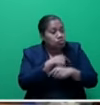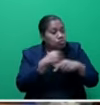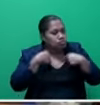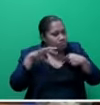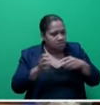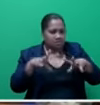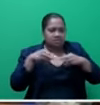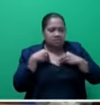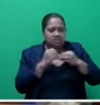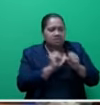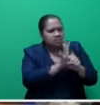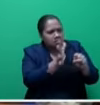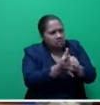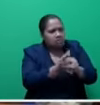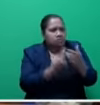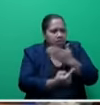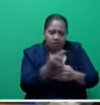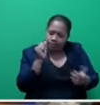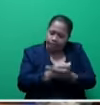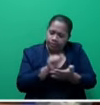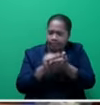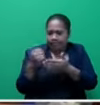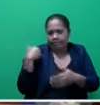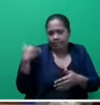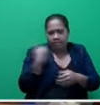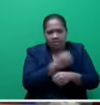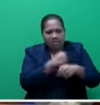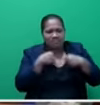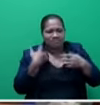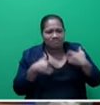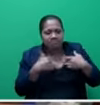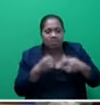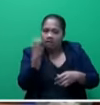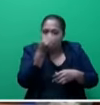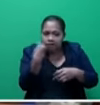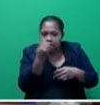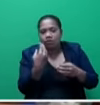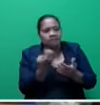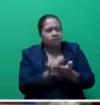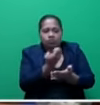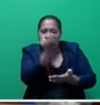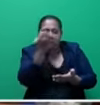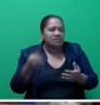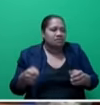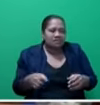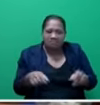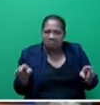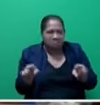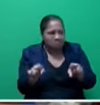COVID-19 pandemic has greatly impacted our livelihoods, food systems, and economic situation as never experienced